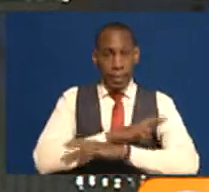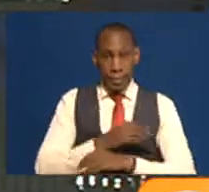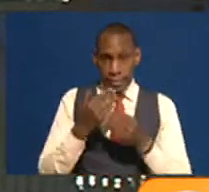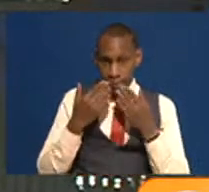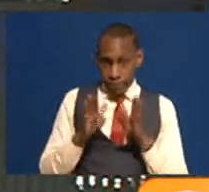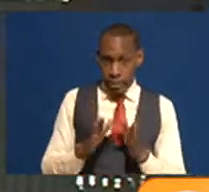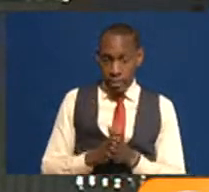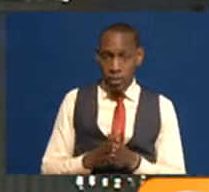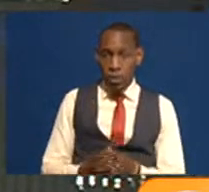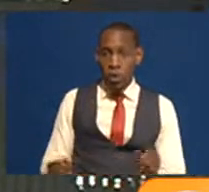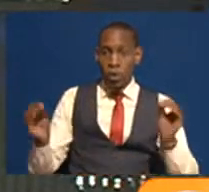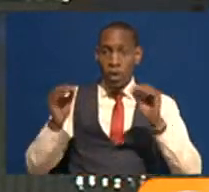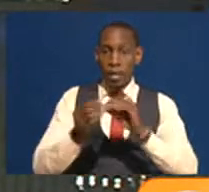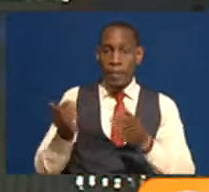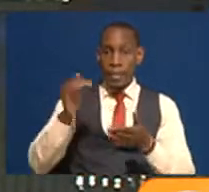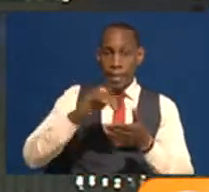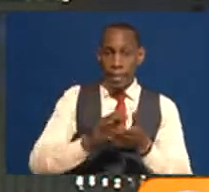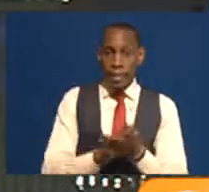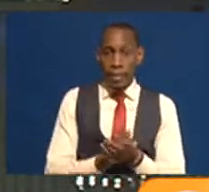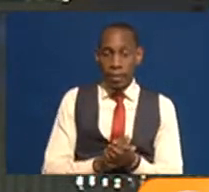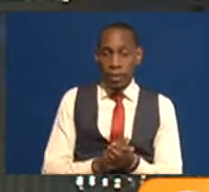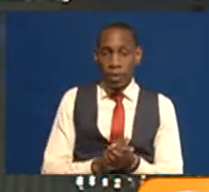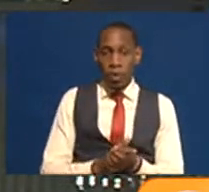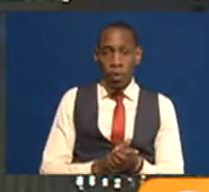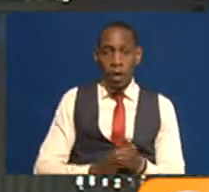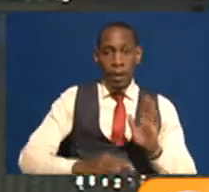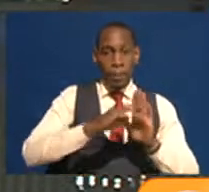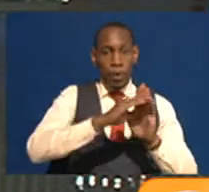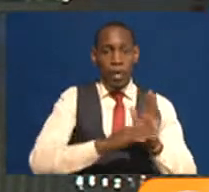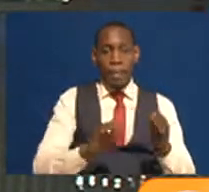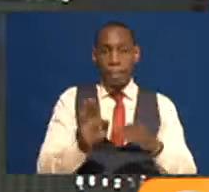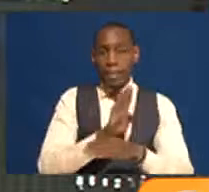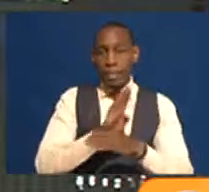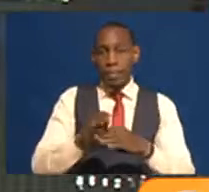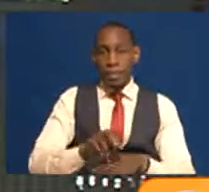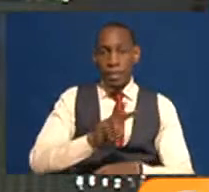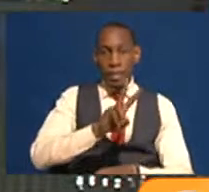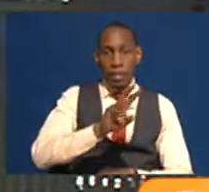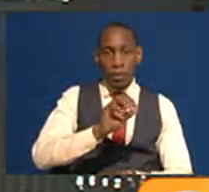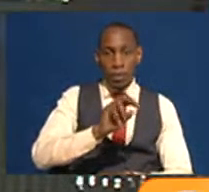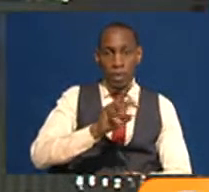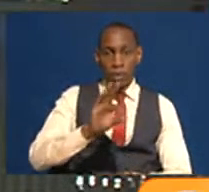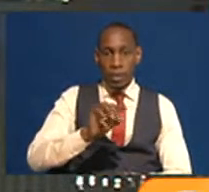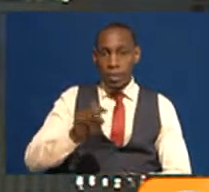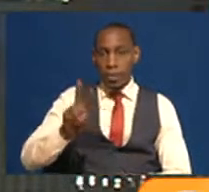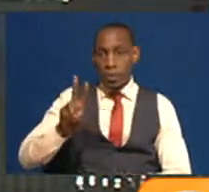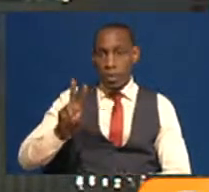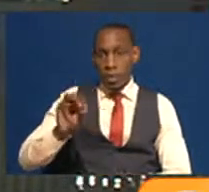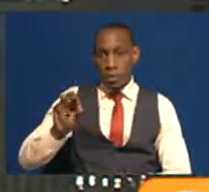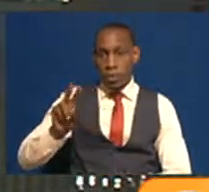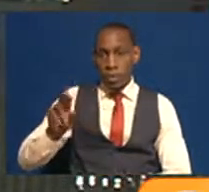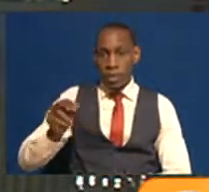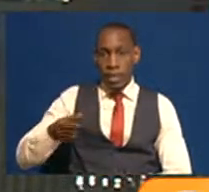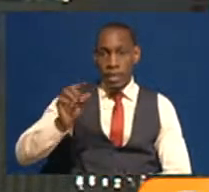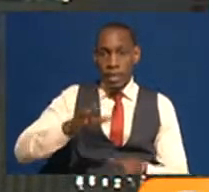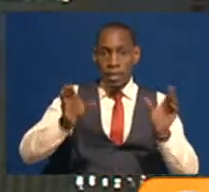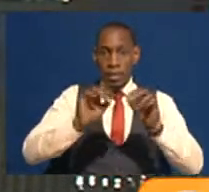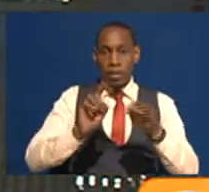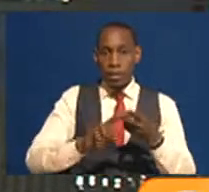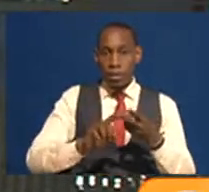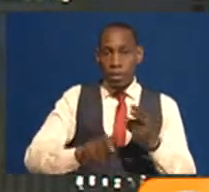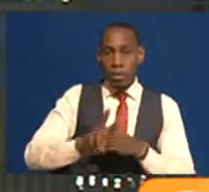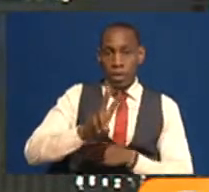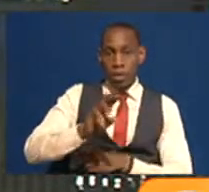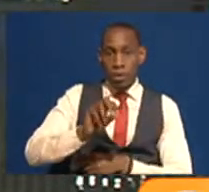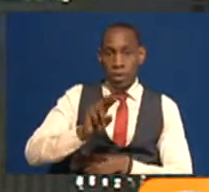they reconvene to a full in-tray with the 2022-2023 supplementary budget and the